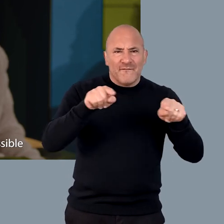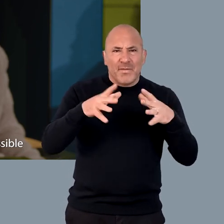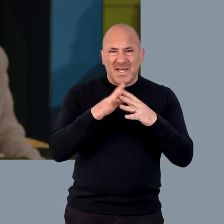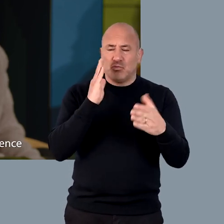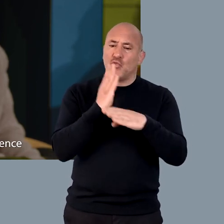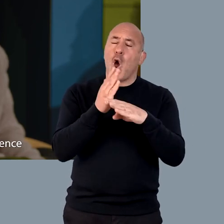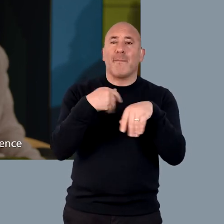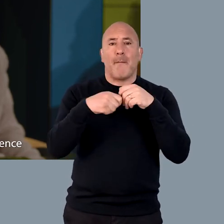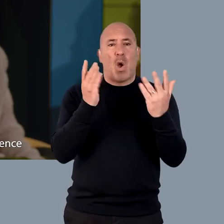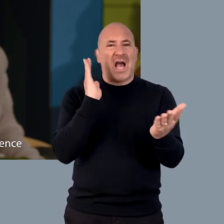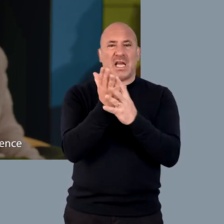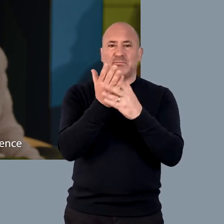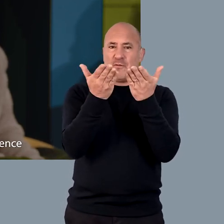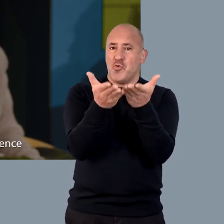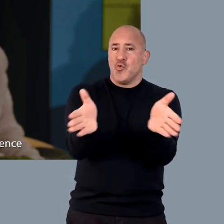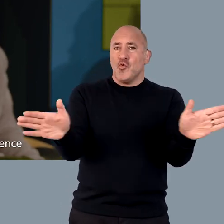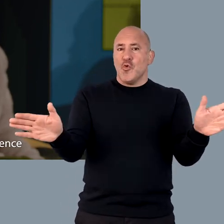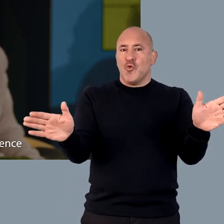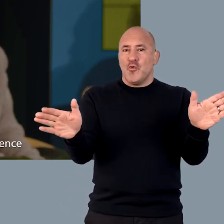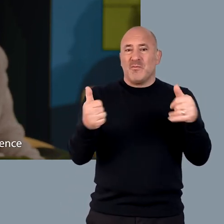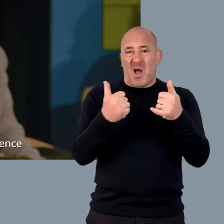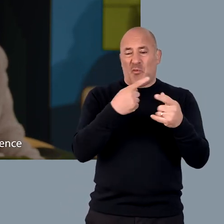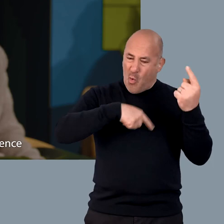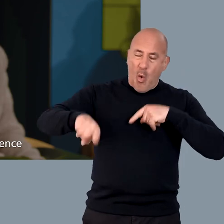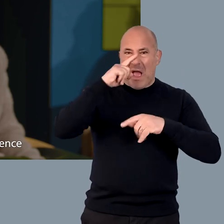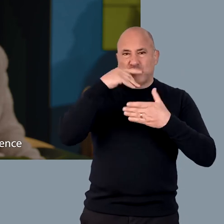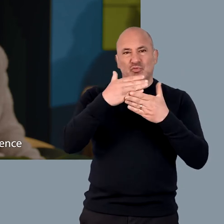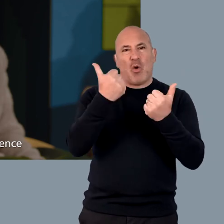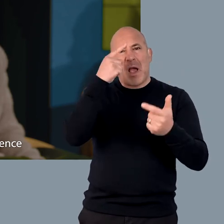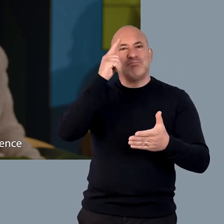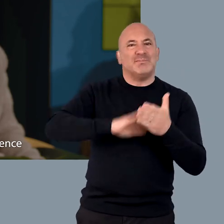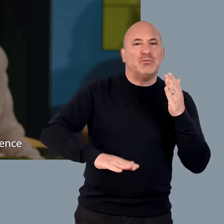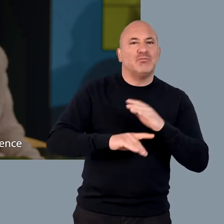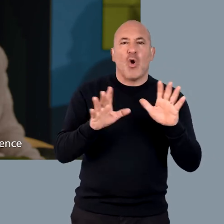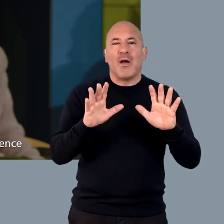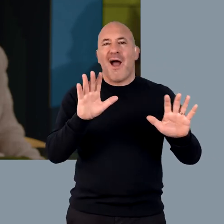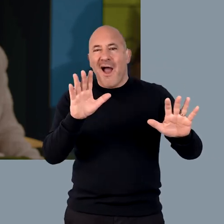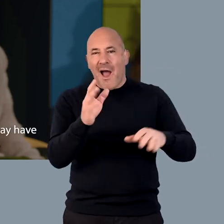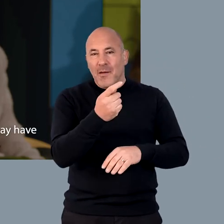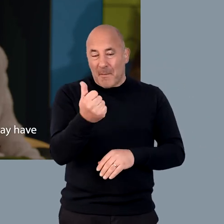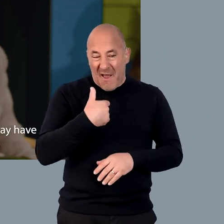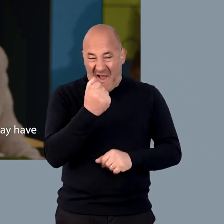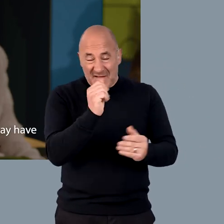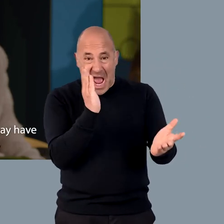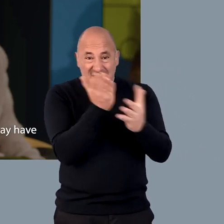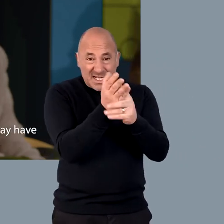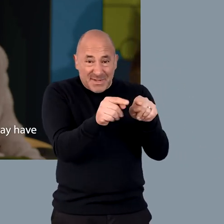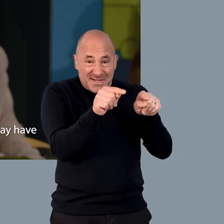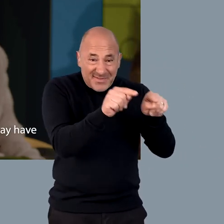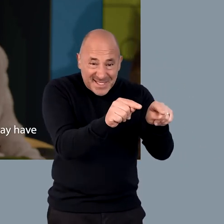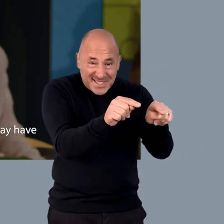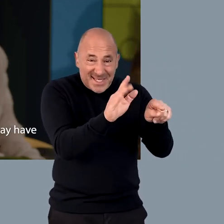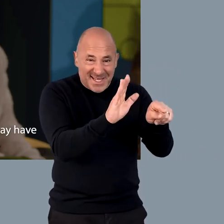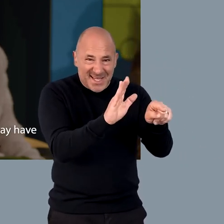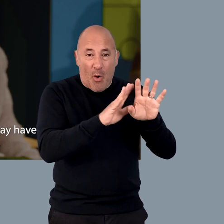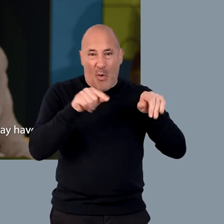accessible to a wider audience. So it can become a universal shared experience rather than there's certain times where